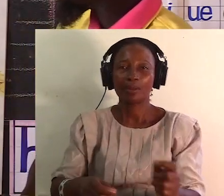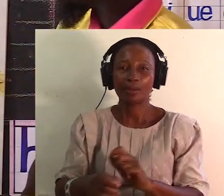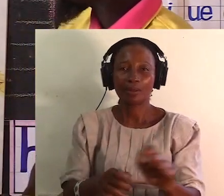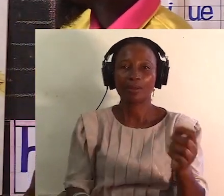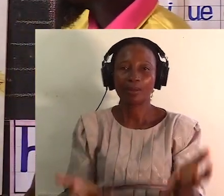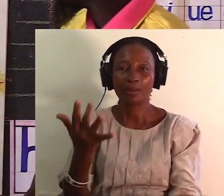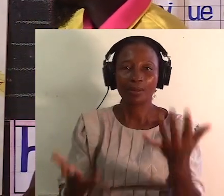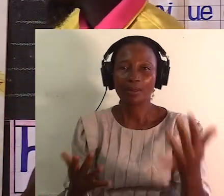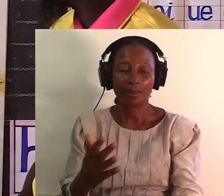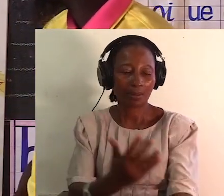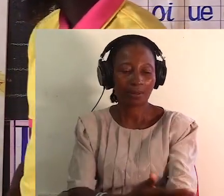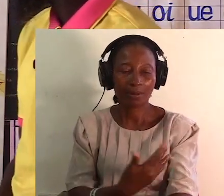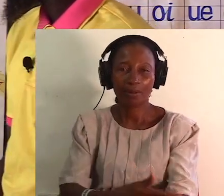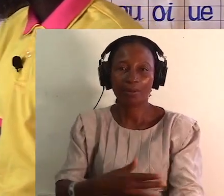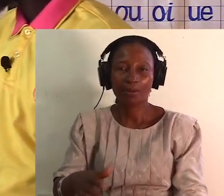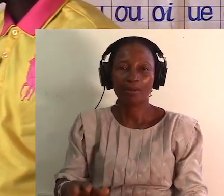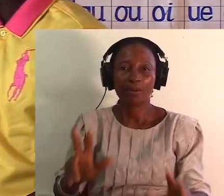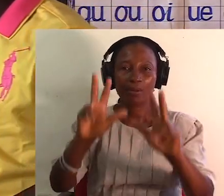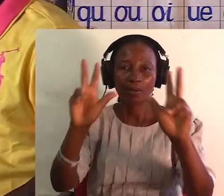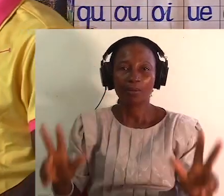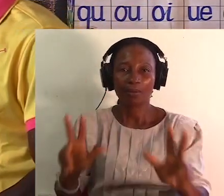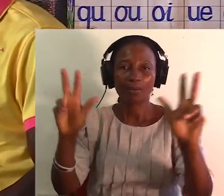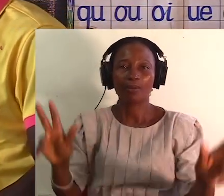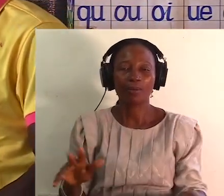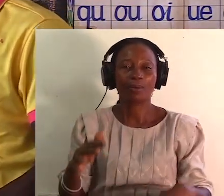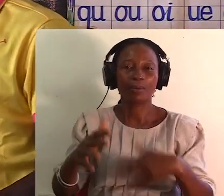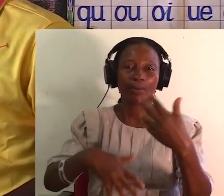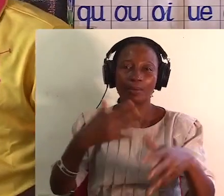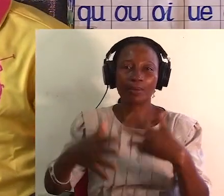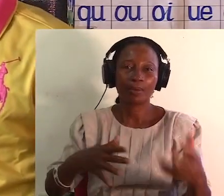While they are playing, they hear a